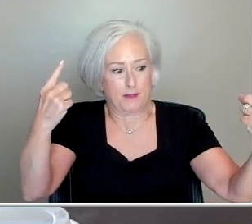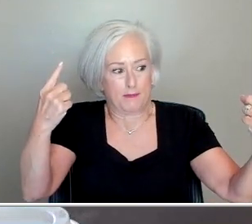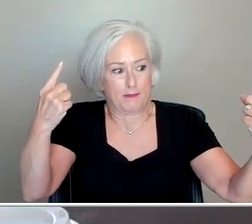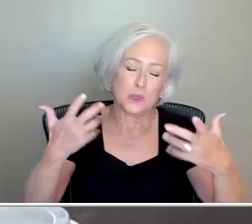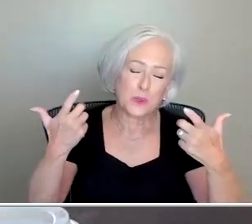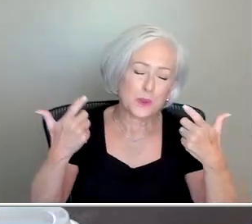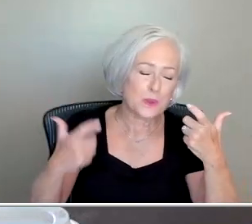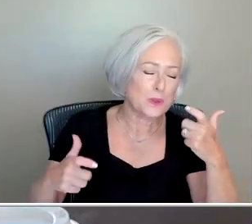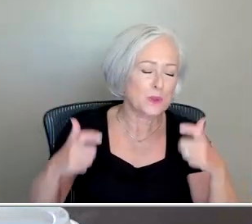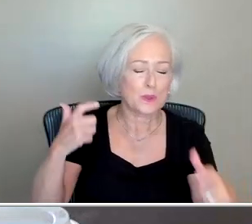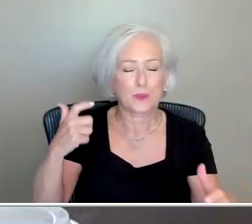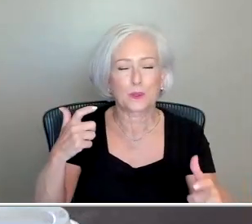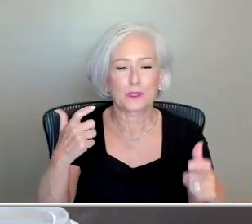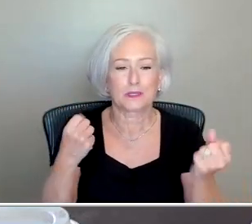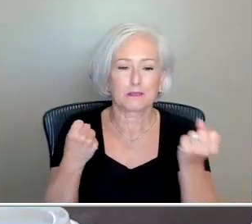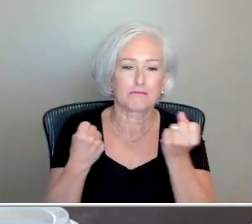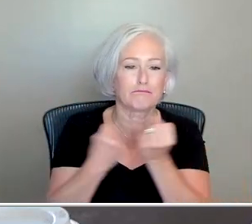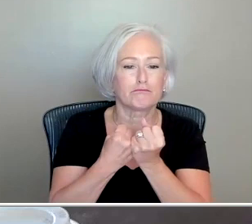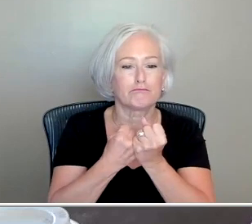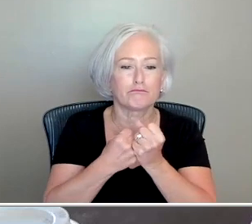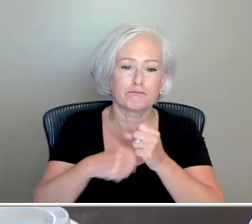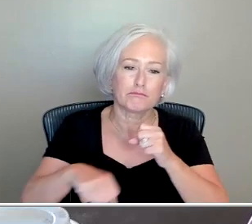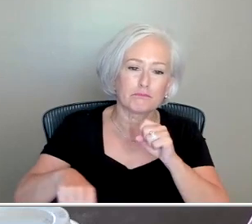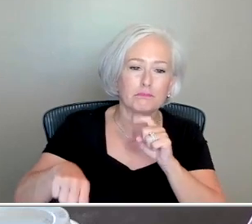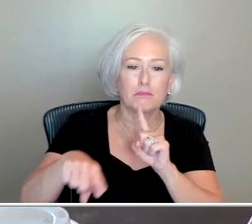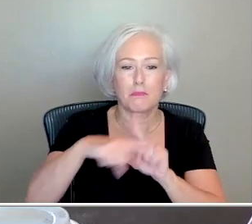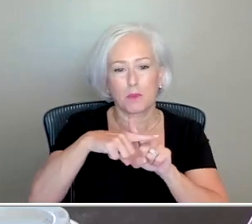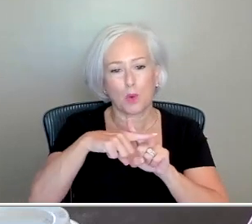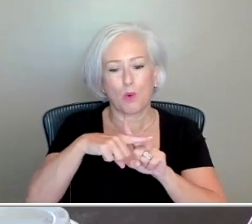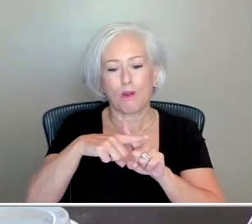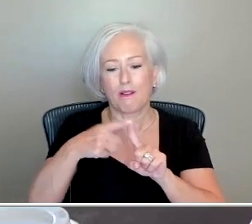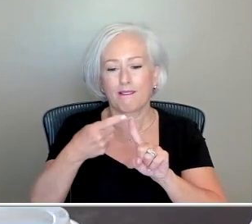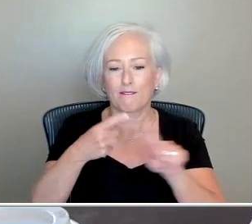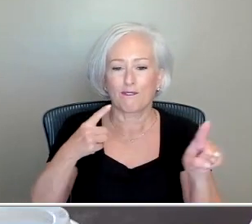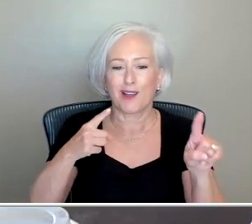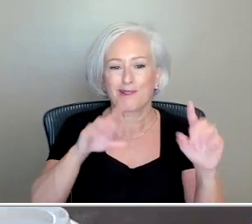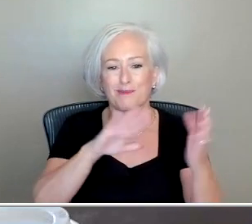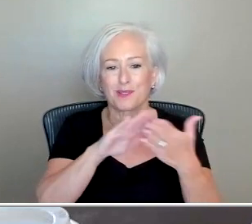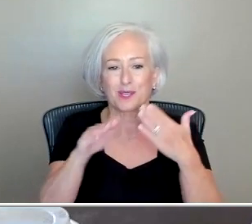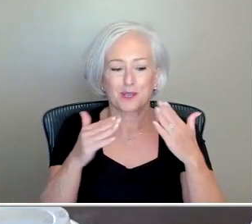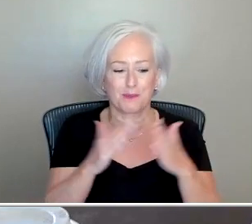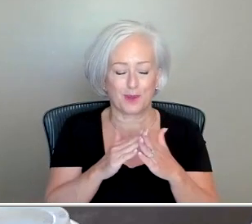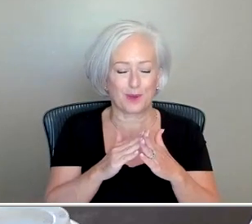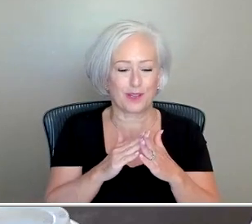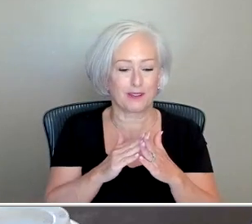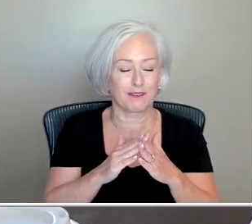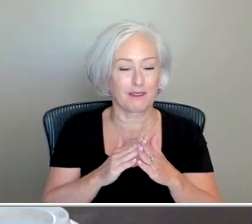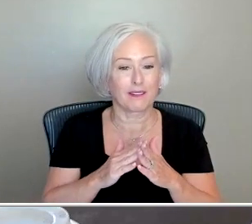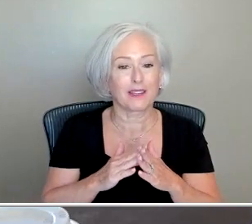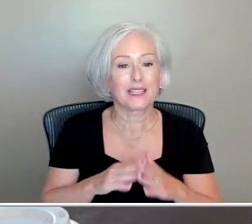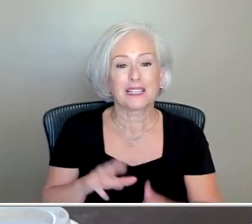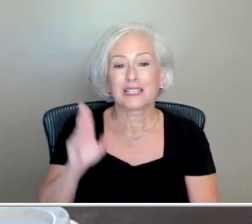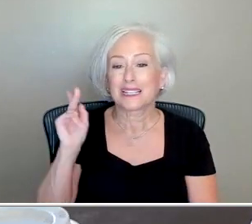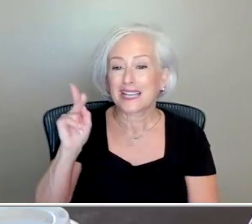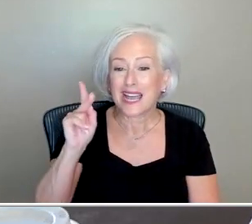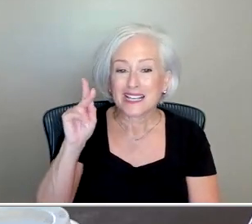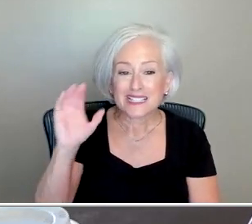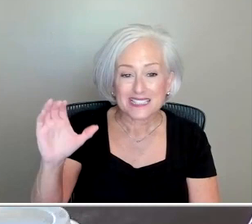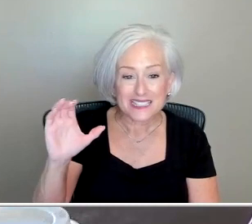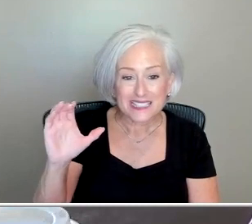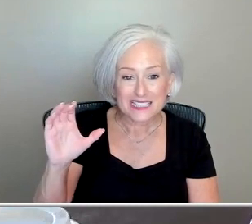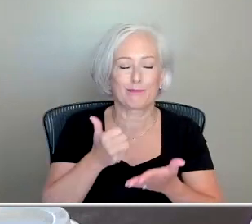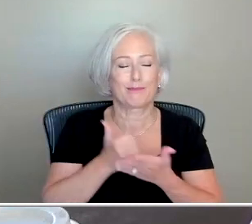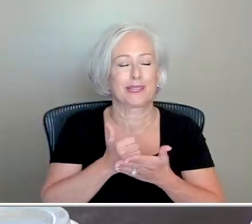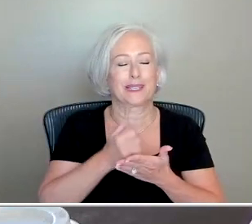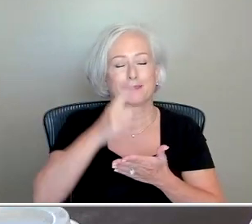the community. And Kansas City was just a huge part of staying positive because I